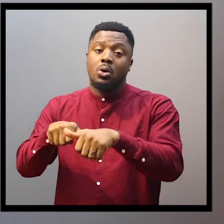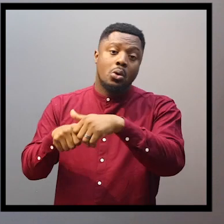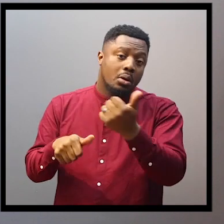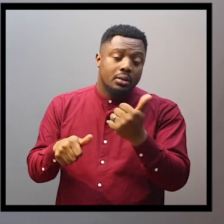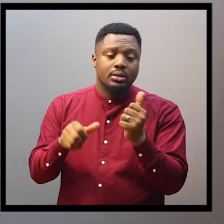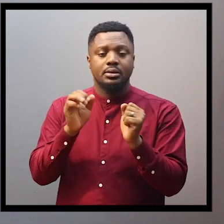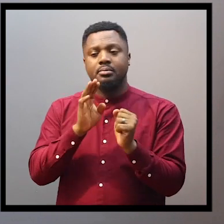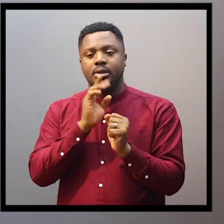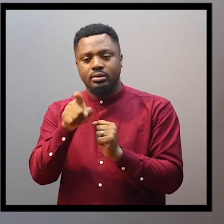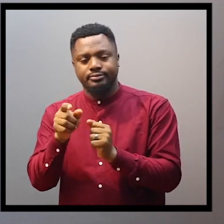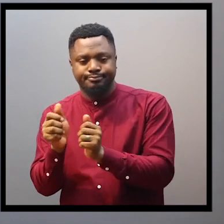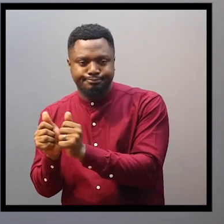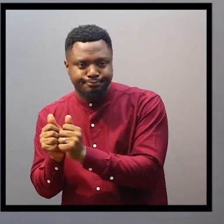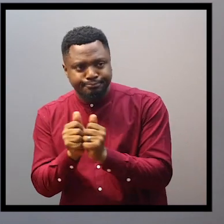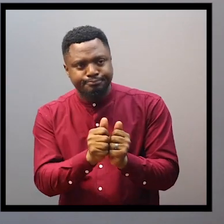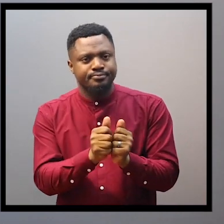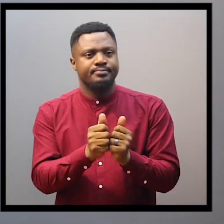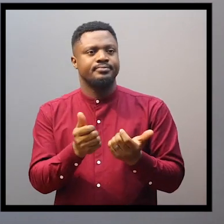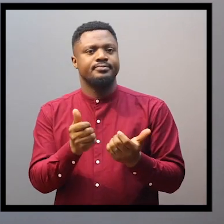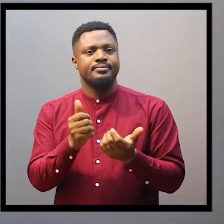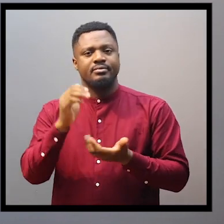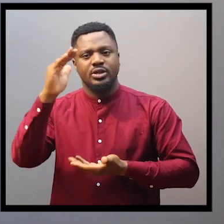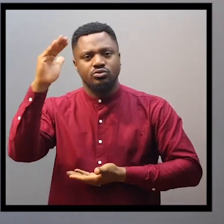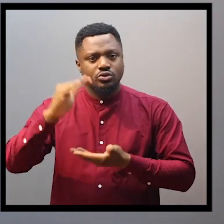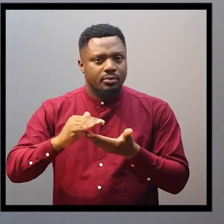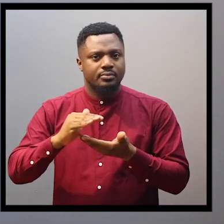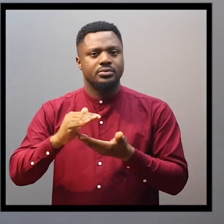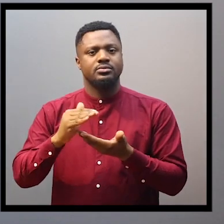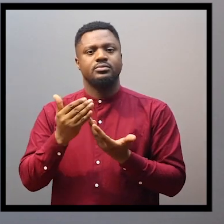therapies are also aimed at guiding the person through cutting down and